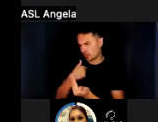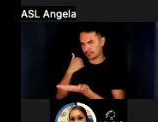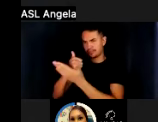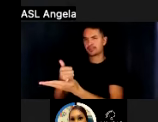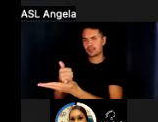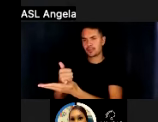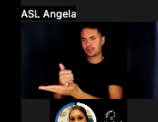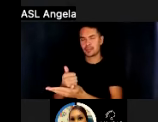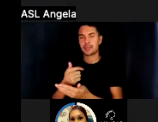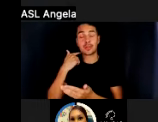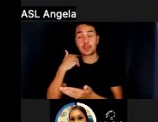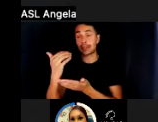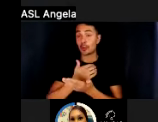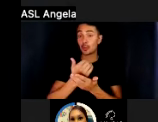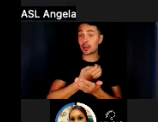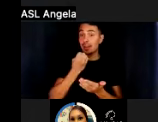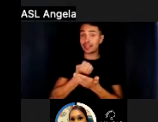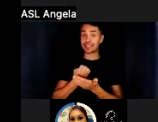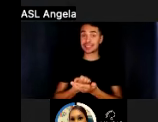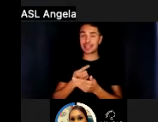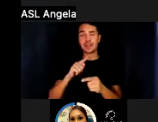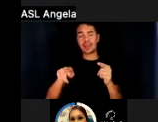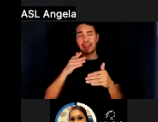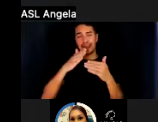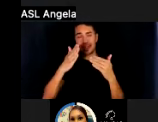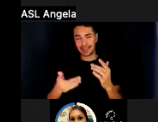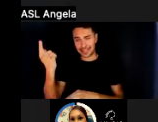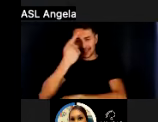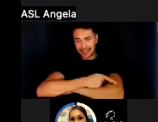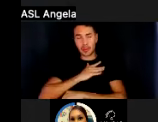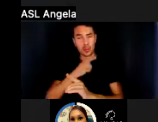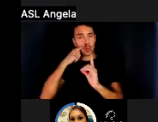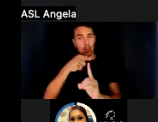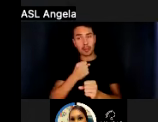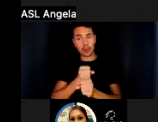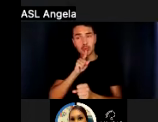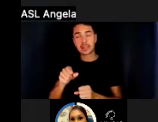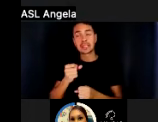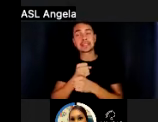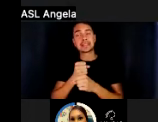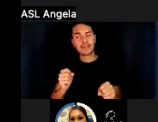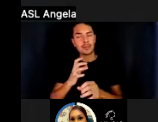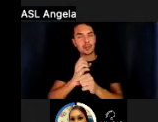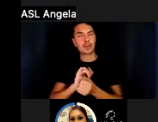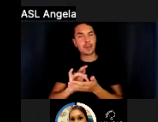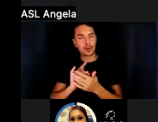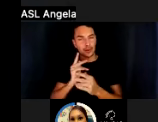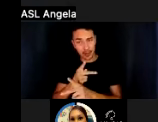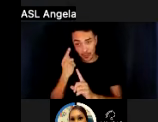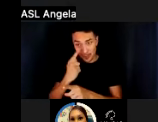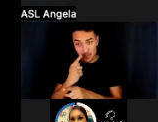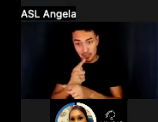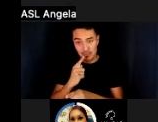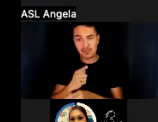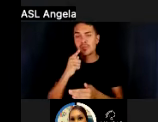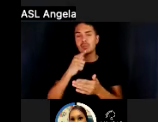is gather evidence, right? But at the end of the day, it's about making sure that they're safe and they get the medical care that they need. What do the